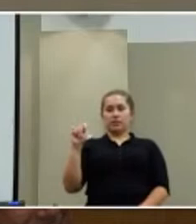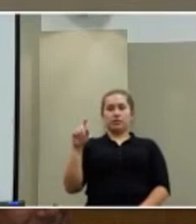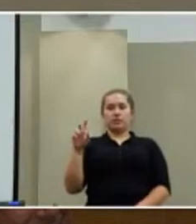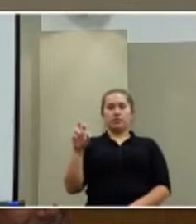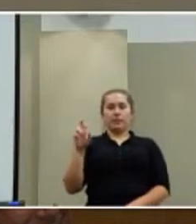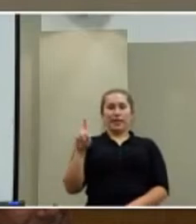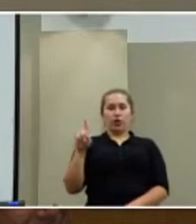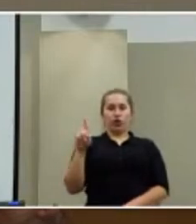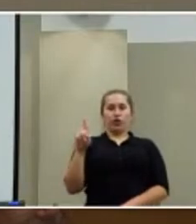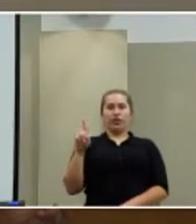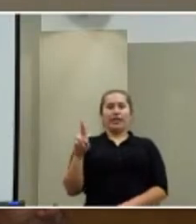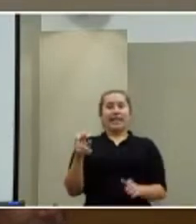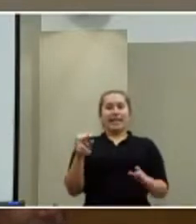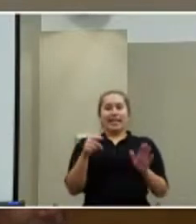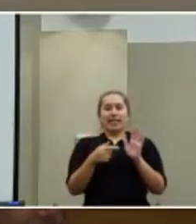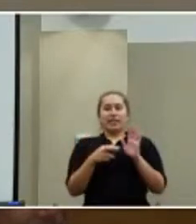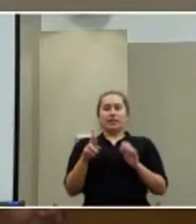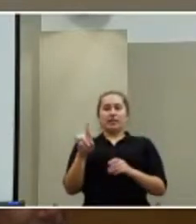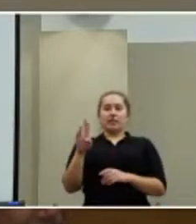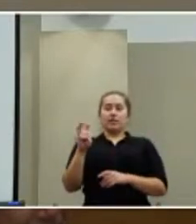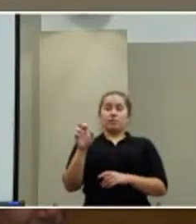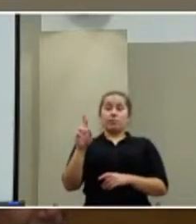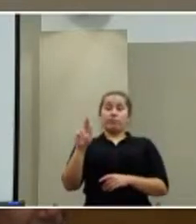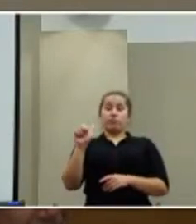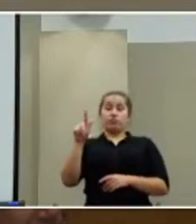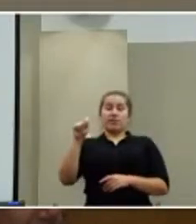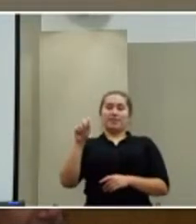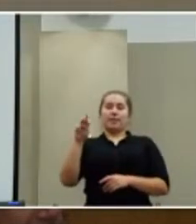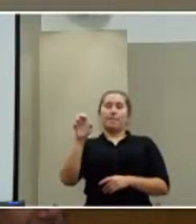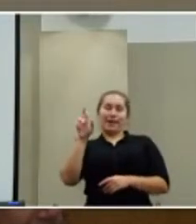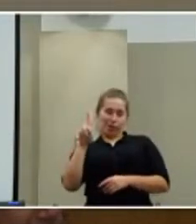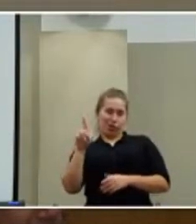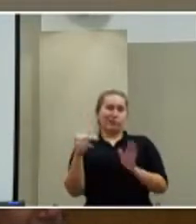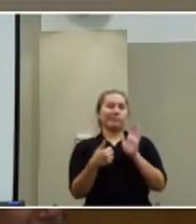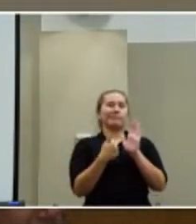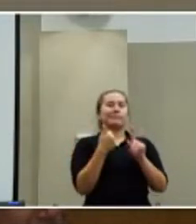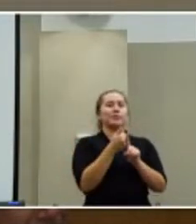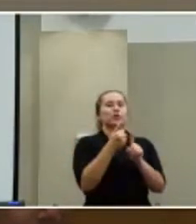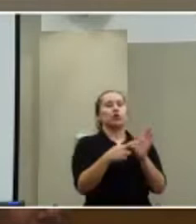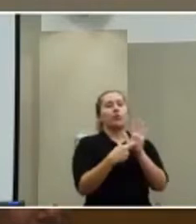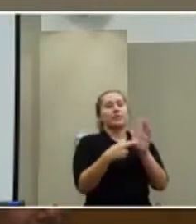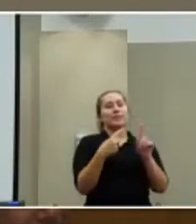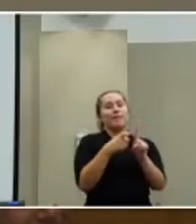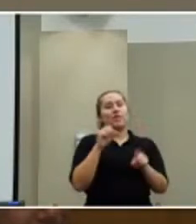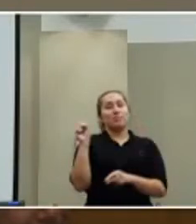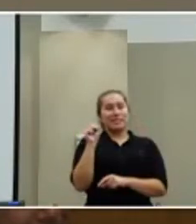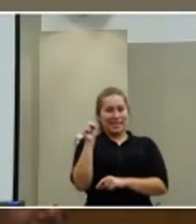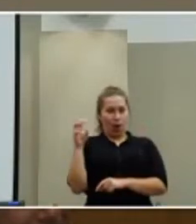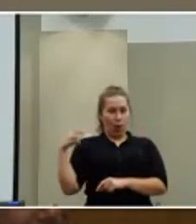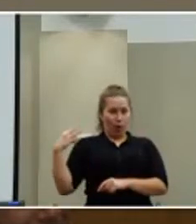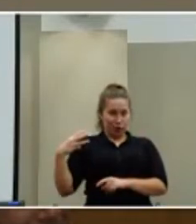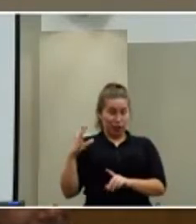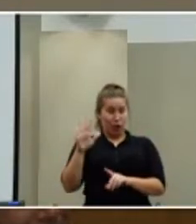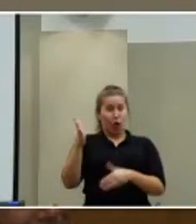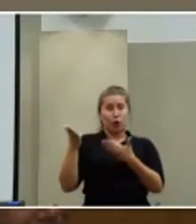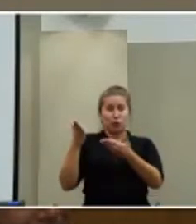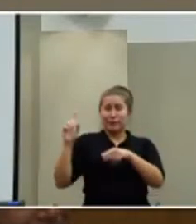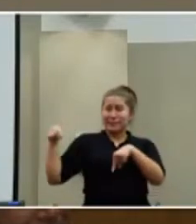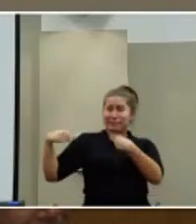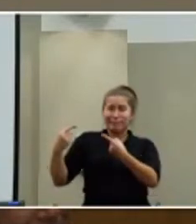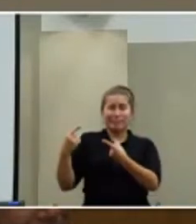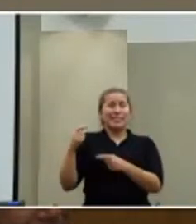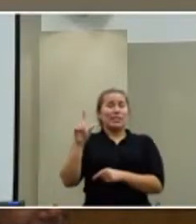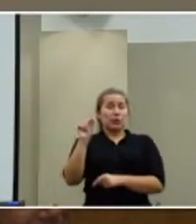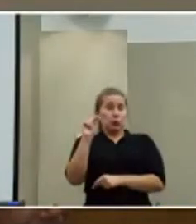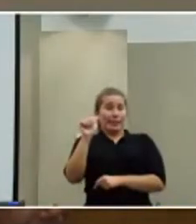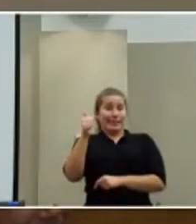the representative from the Seattle area, Washington State, and for her service since 2010,